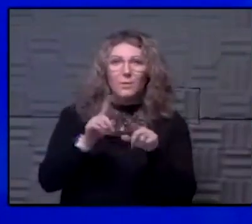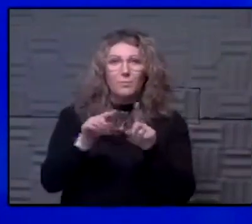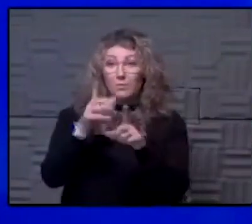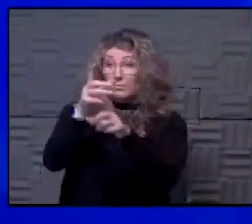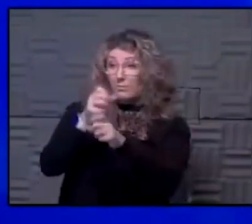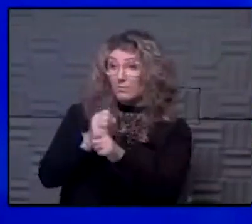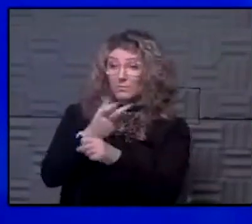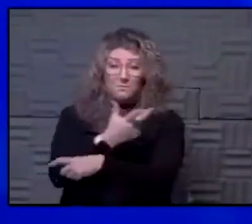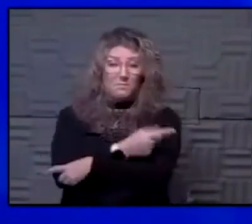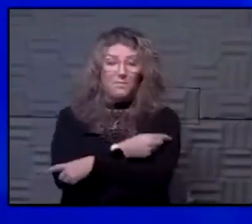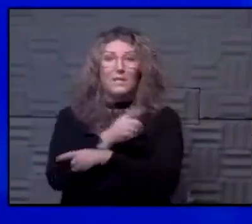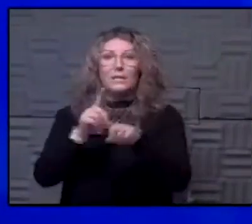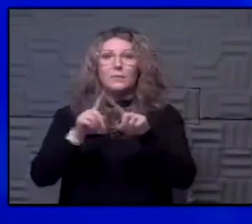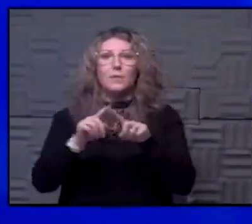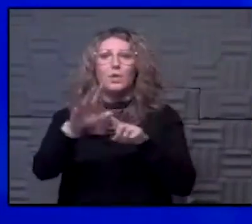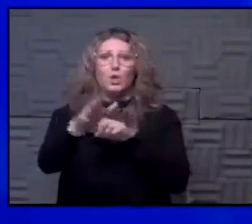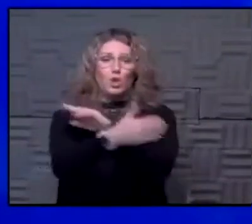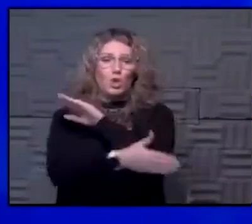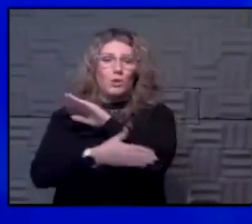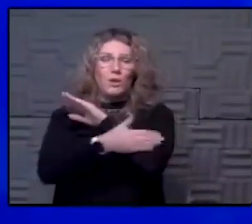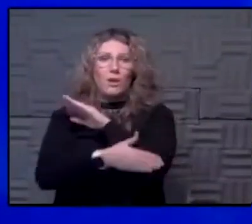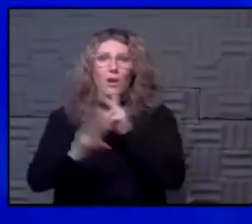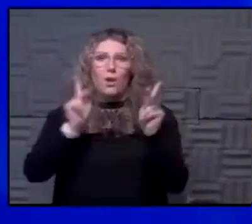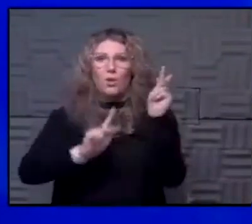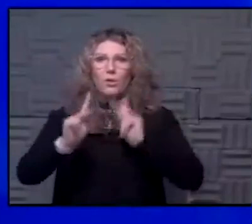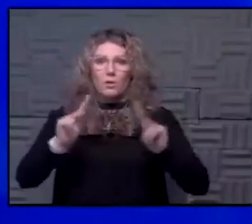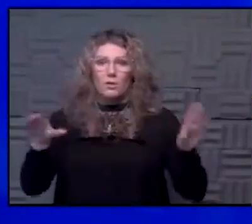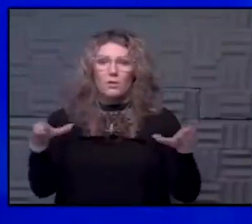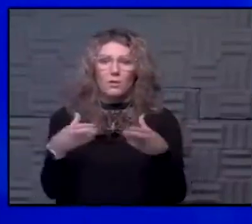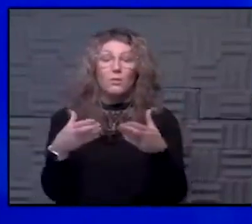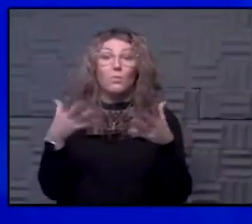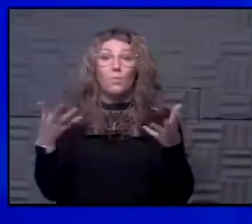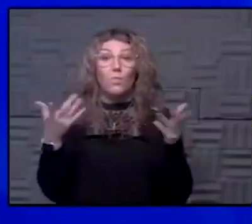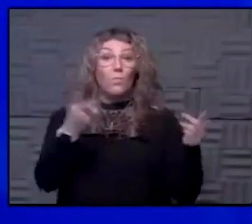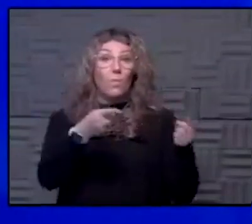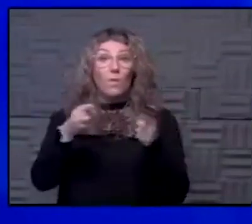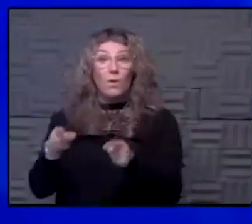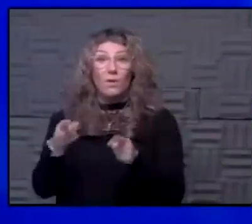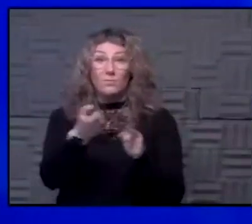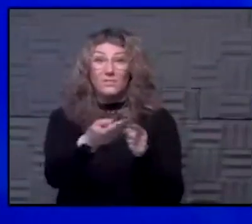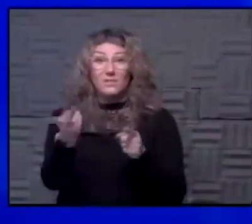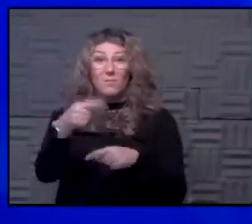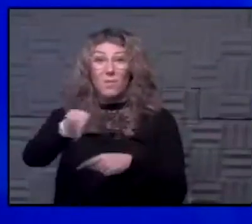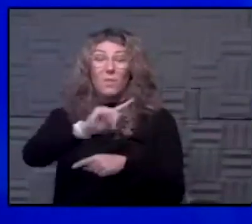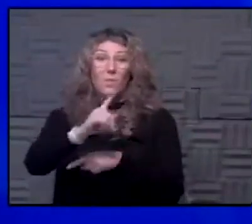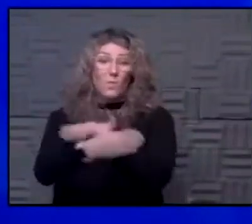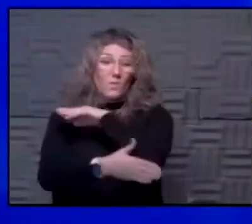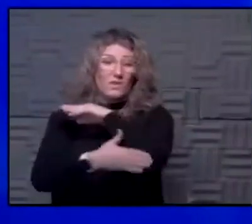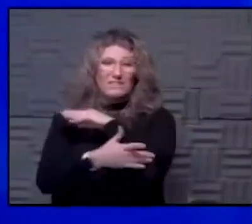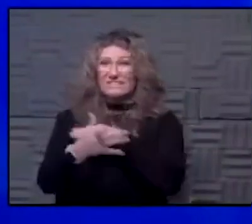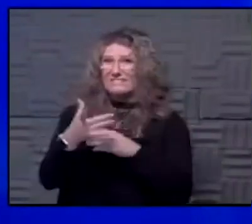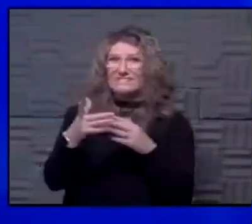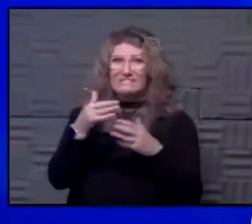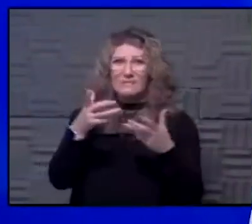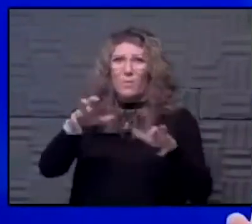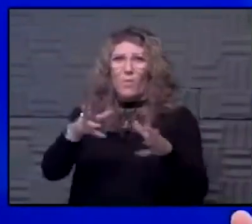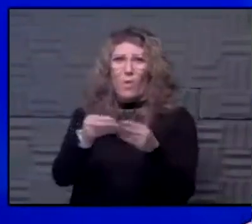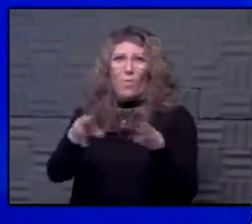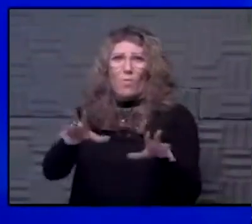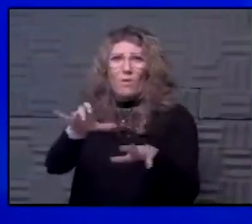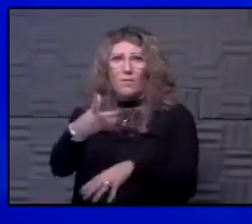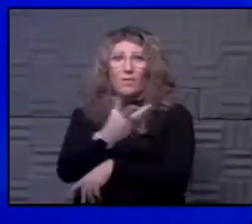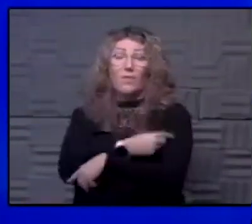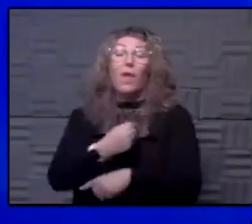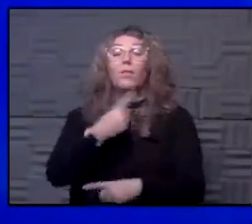getting your vaccine based upon your county population. What's happening is some of those counties are saying, gosh, I don't want to waste the vaccine. And I think